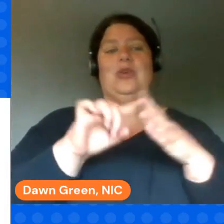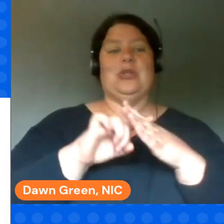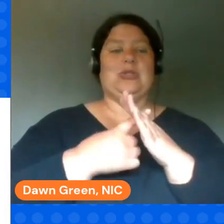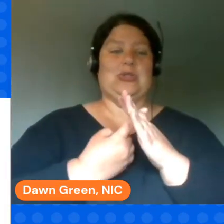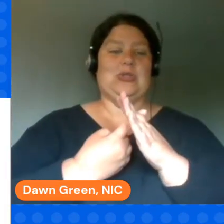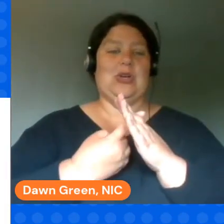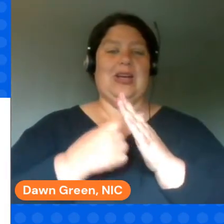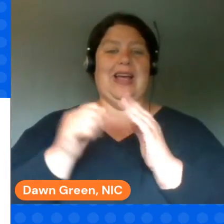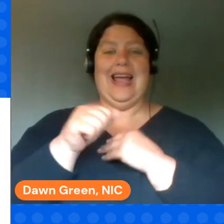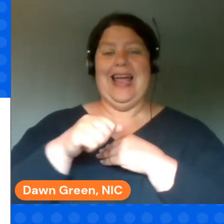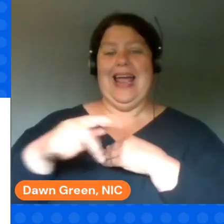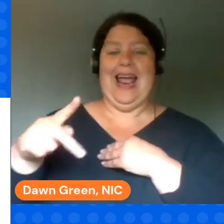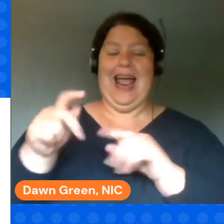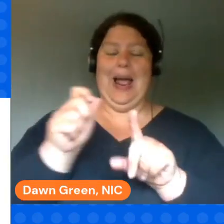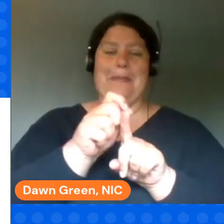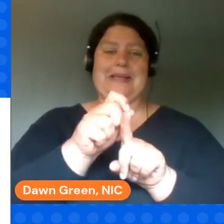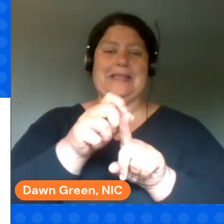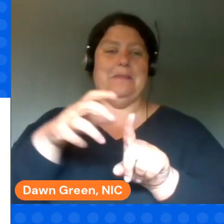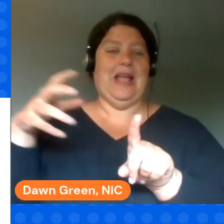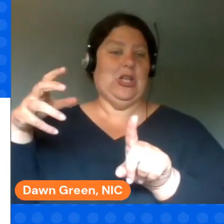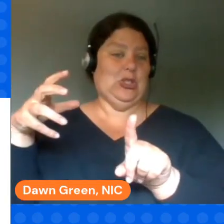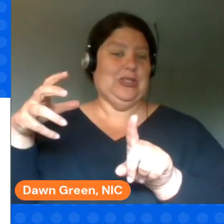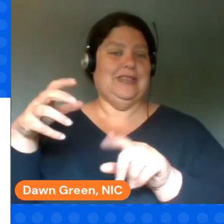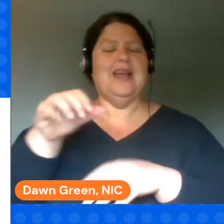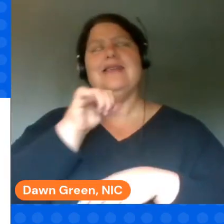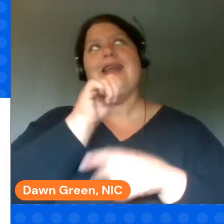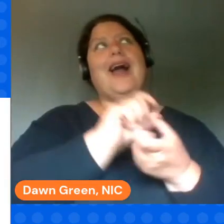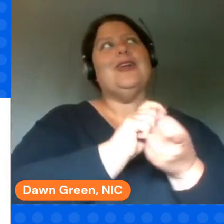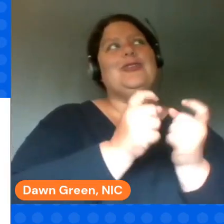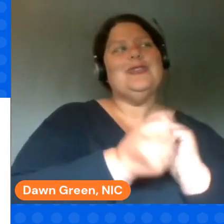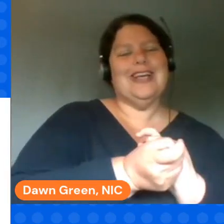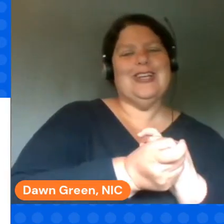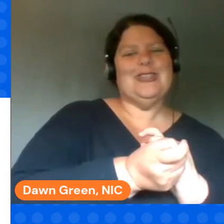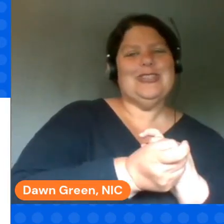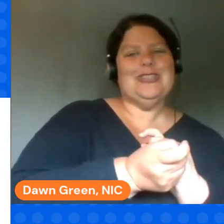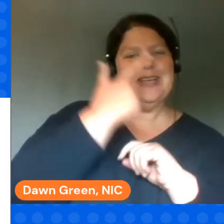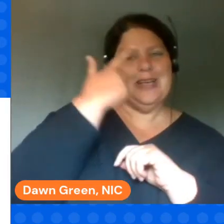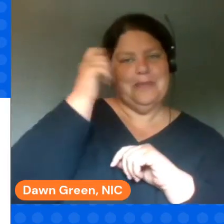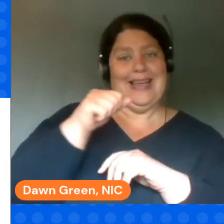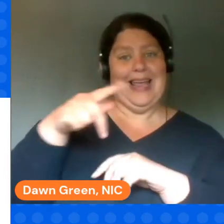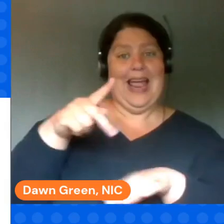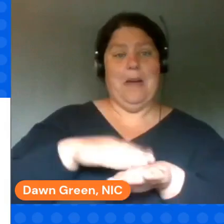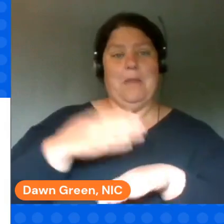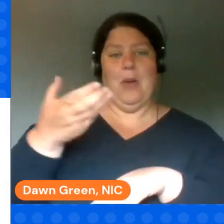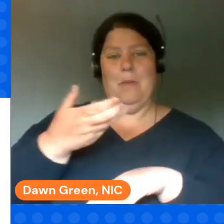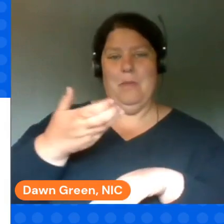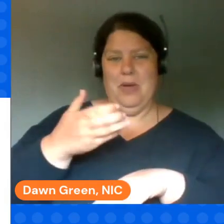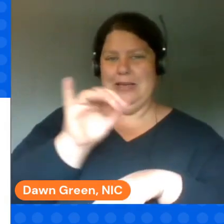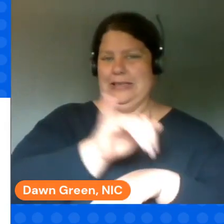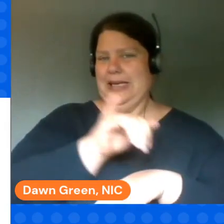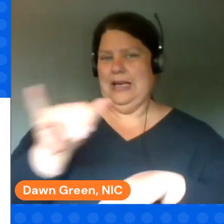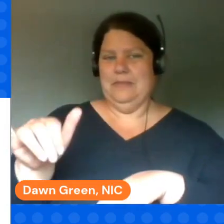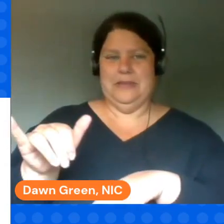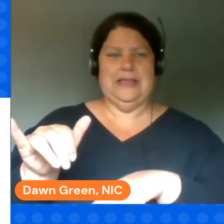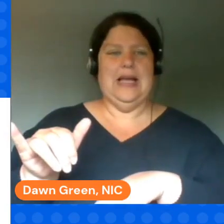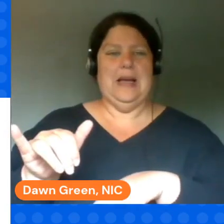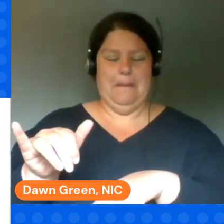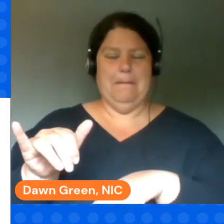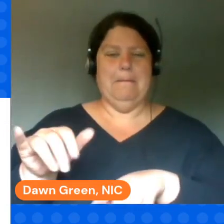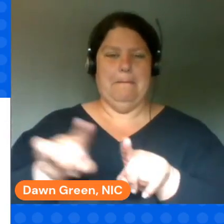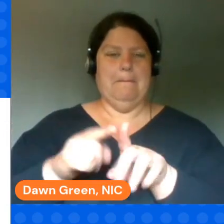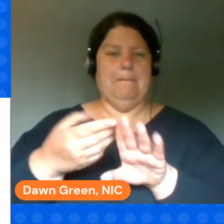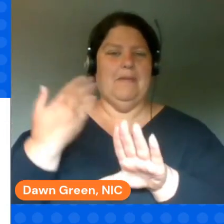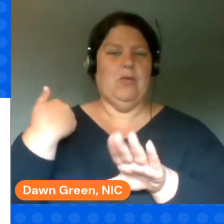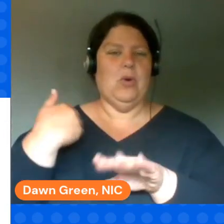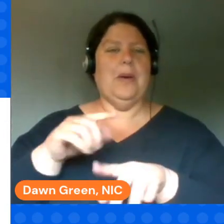app expansions, I guess we'll say, not changes, because the app on mobile devices looks very similar today as it used to. But what we've